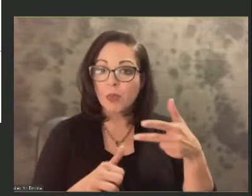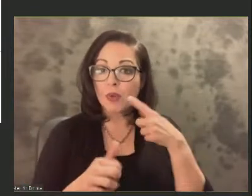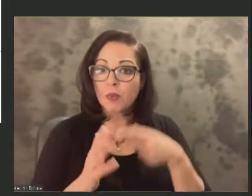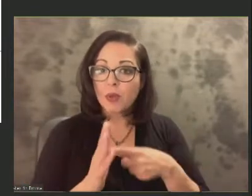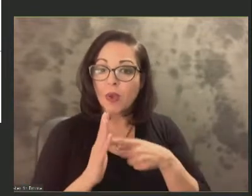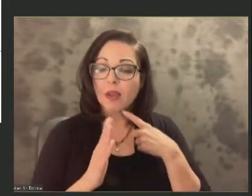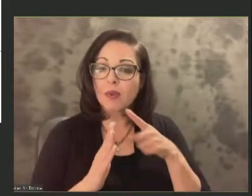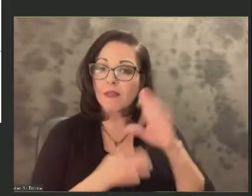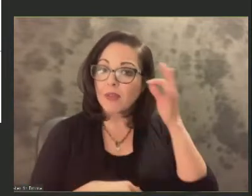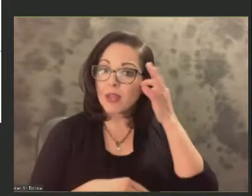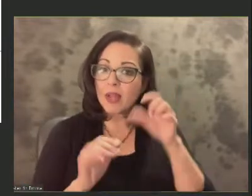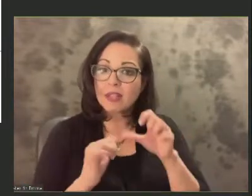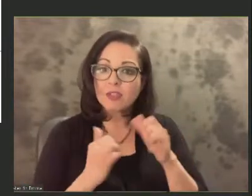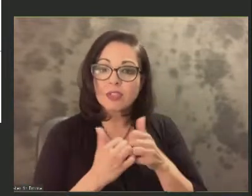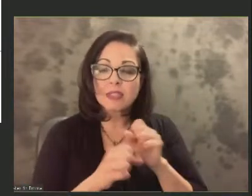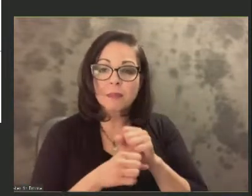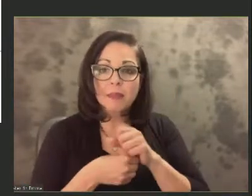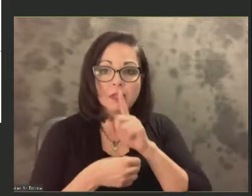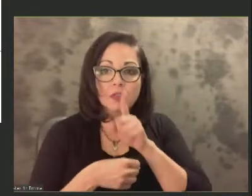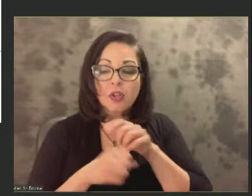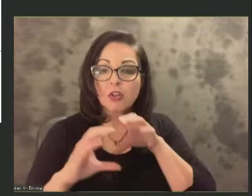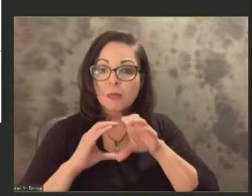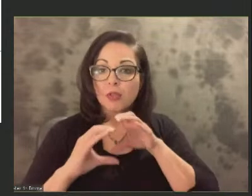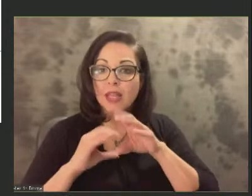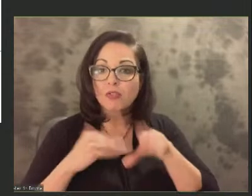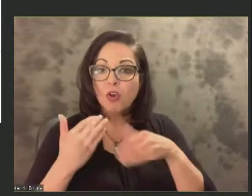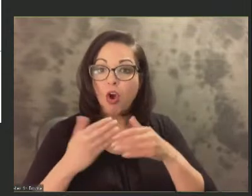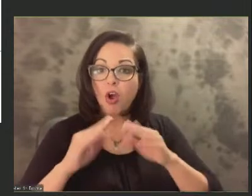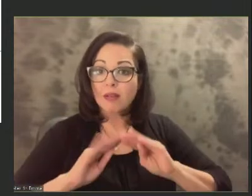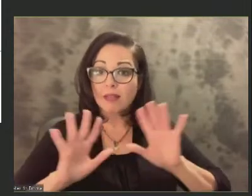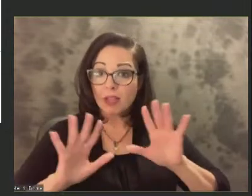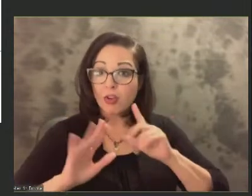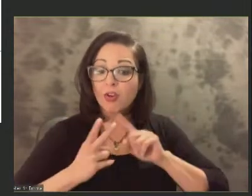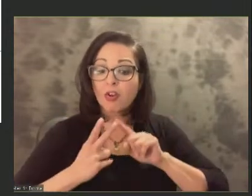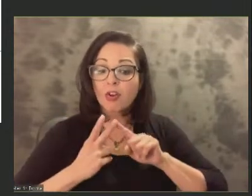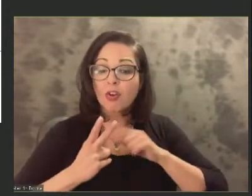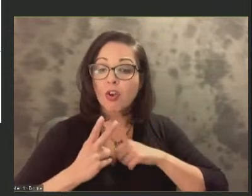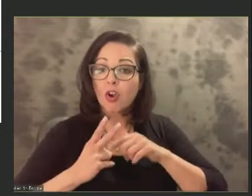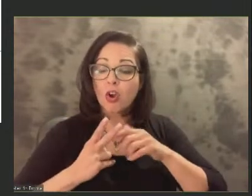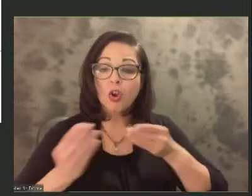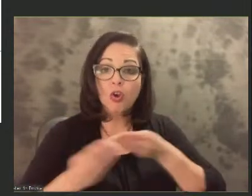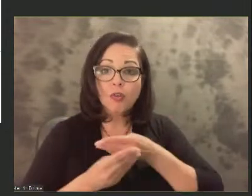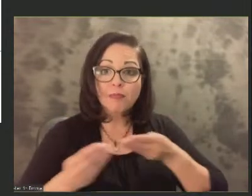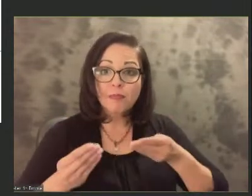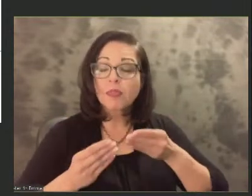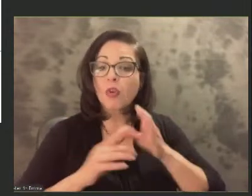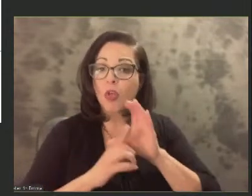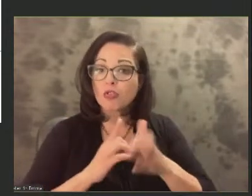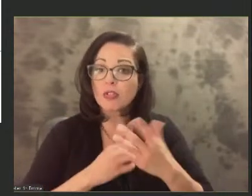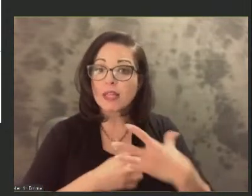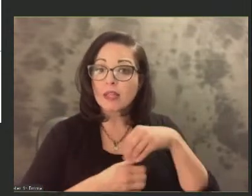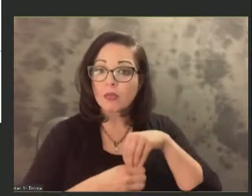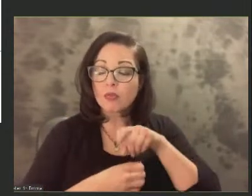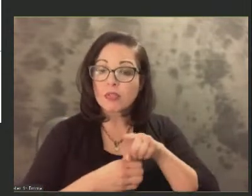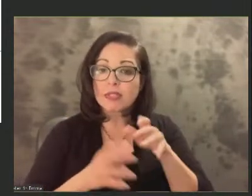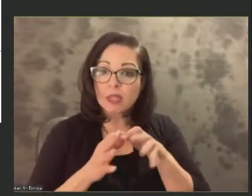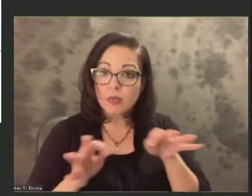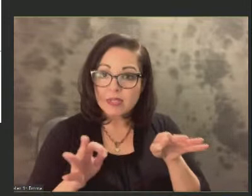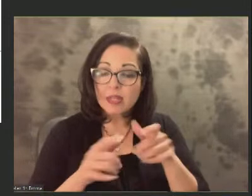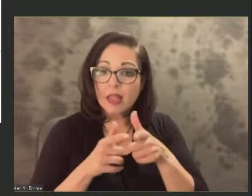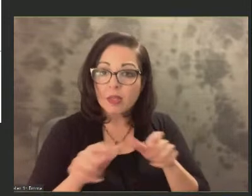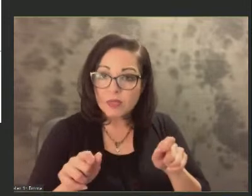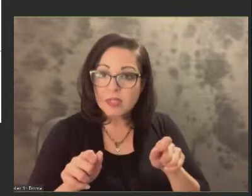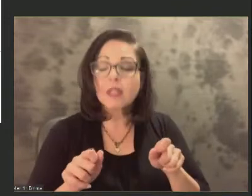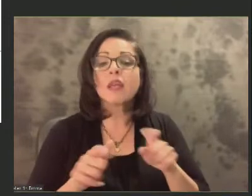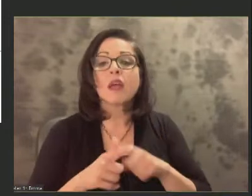federal agencies to make communication transparent, culturally and linguistically inclusive, allocating